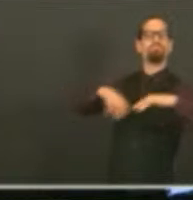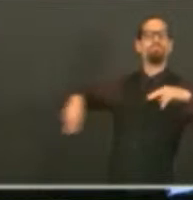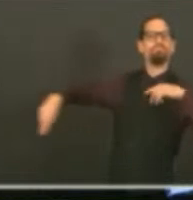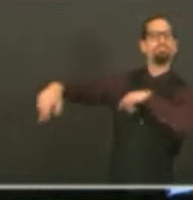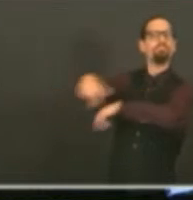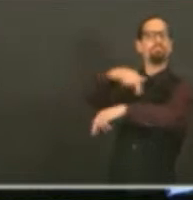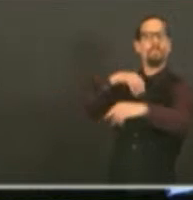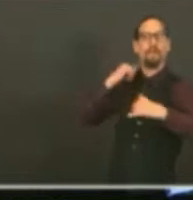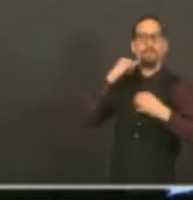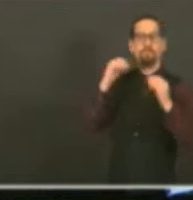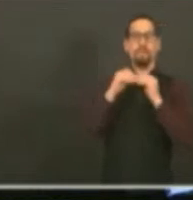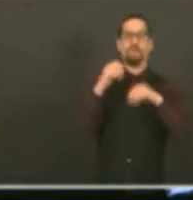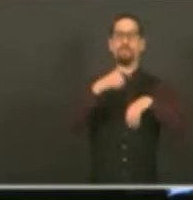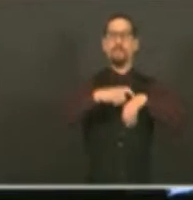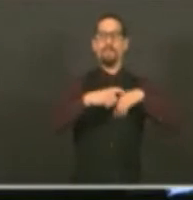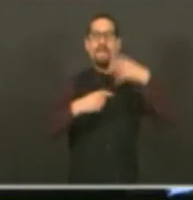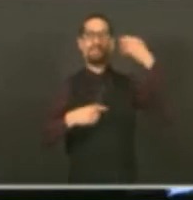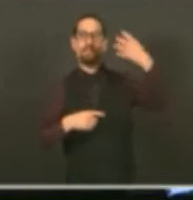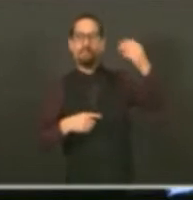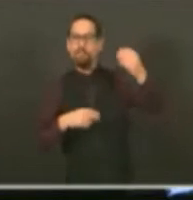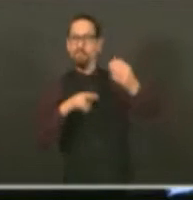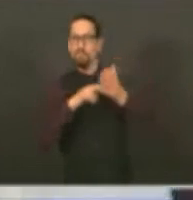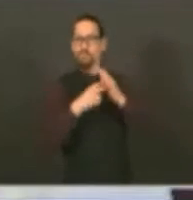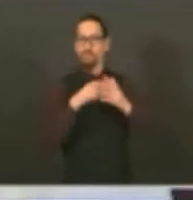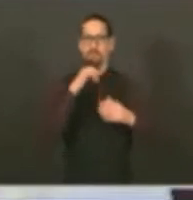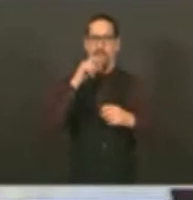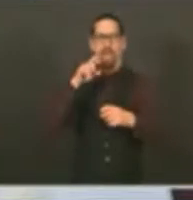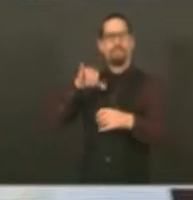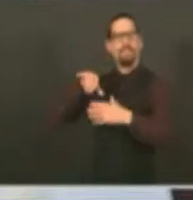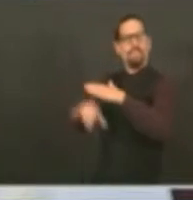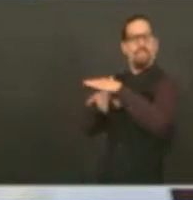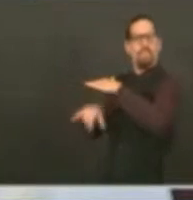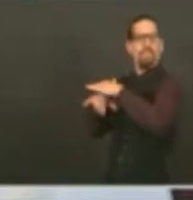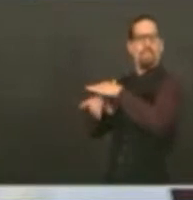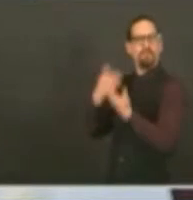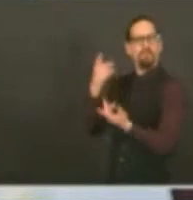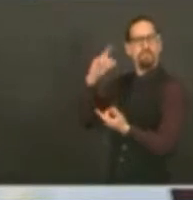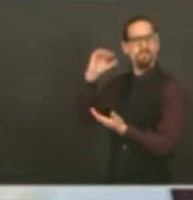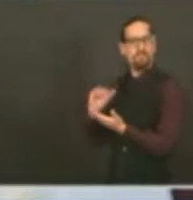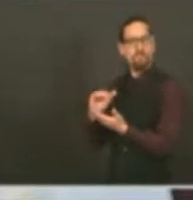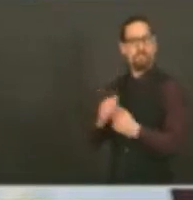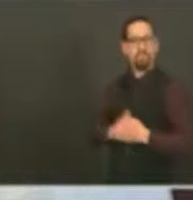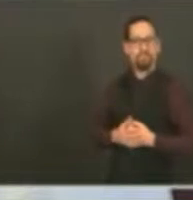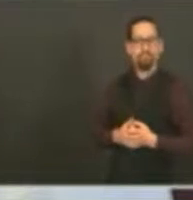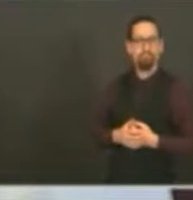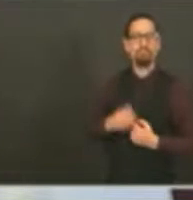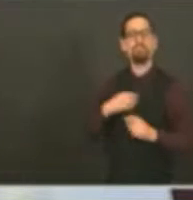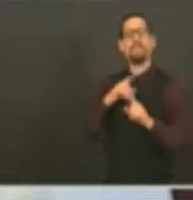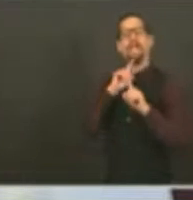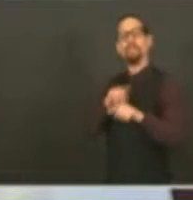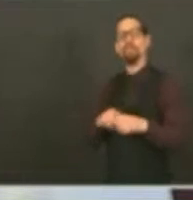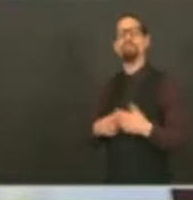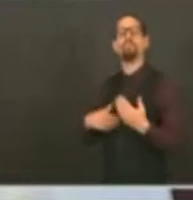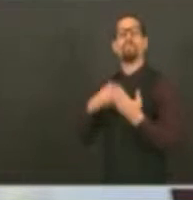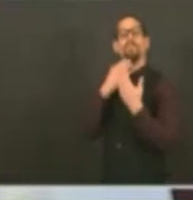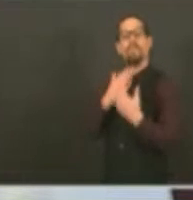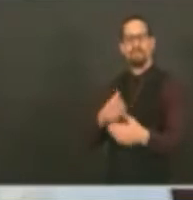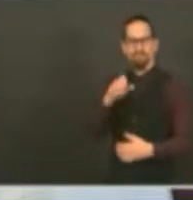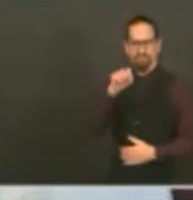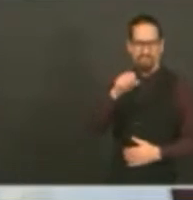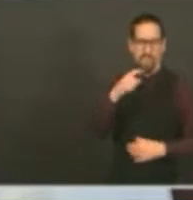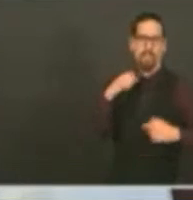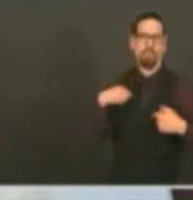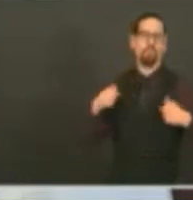help. What do you think of that? Thank you for that. We are applying all measures that are effective and able to